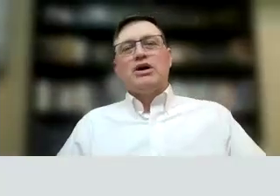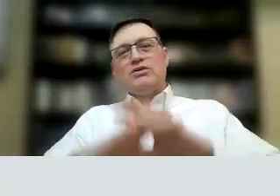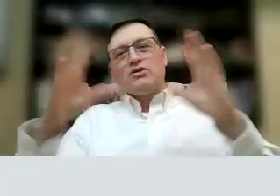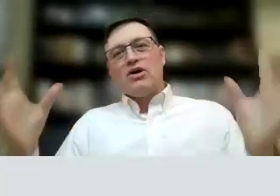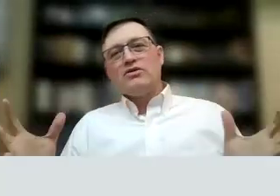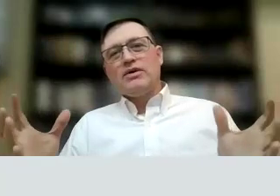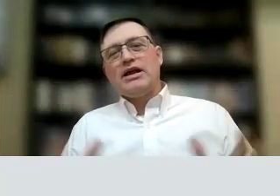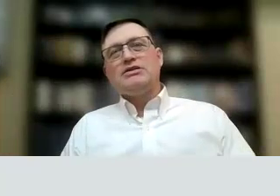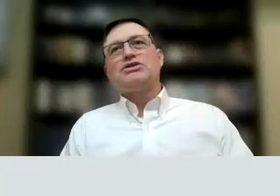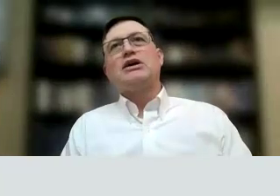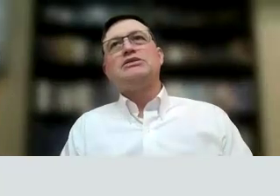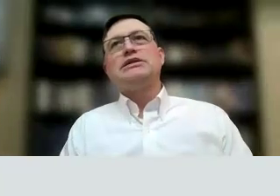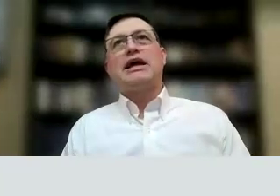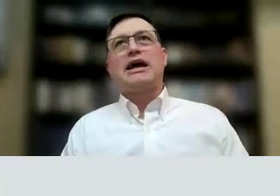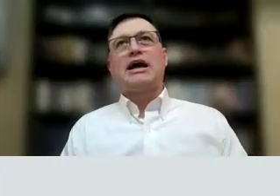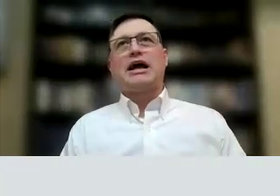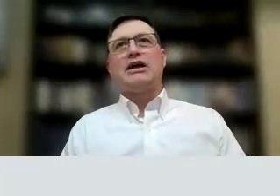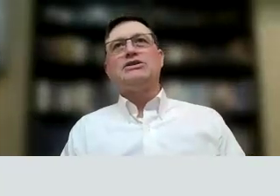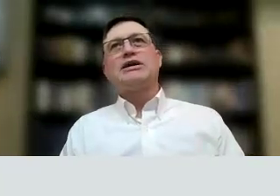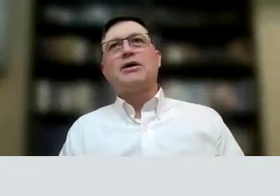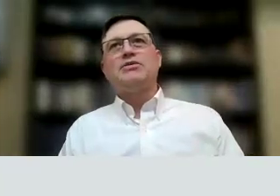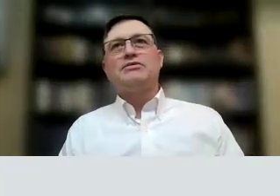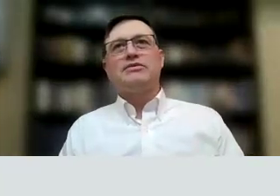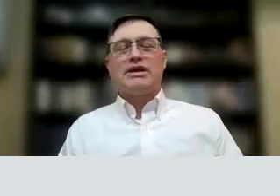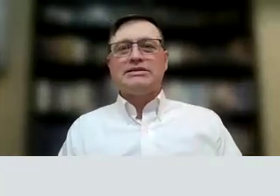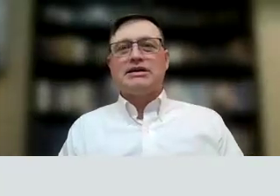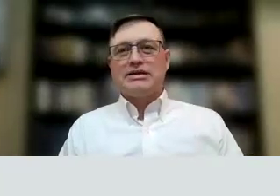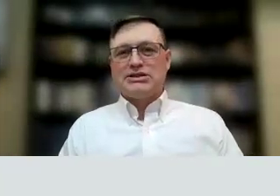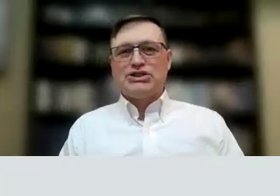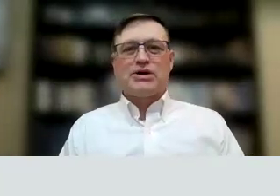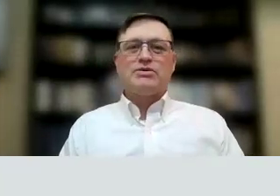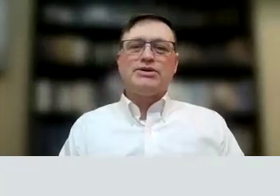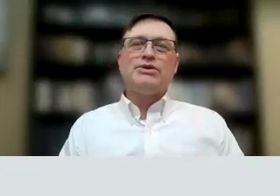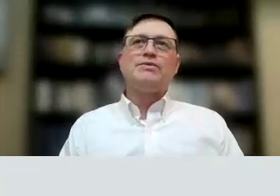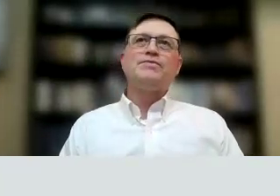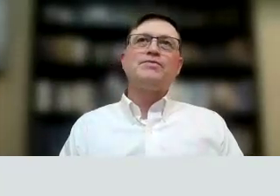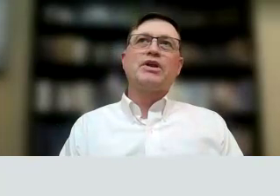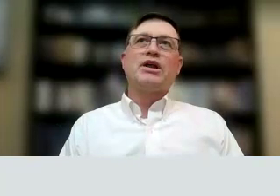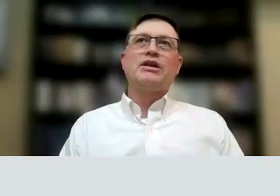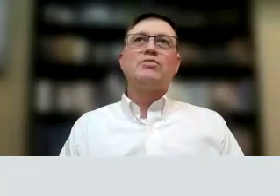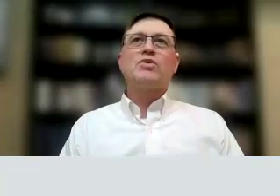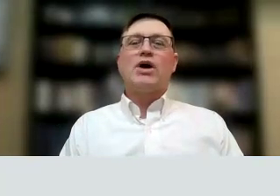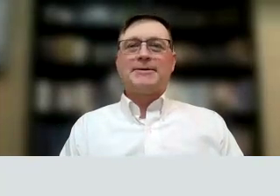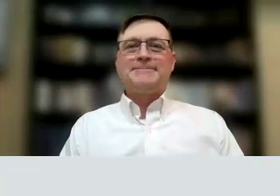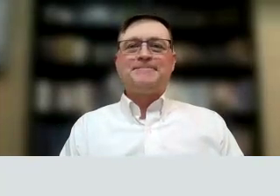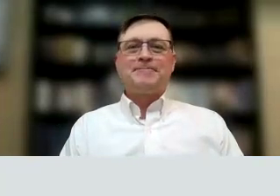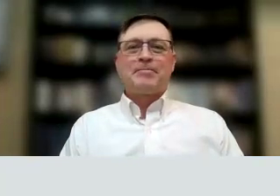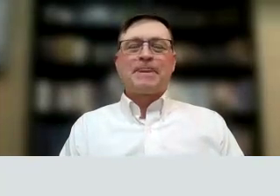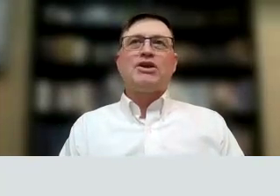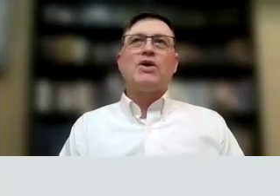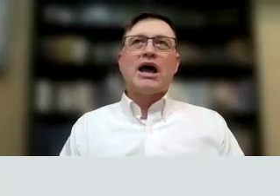So throughout all of my childhood, I learned a couple things that I'd like to share with you. Number